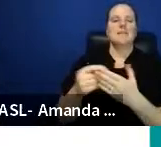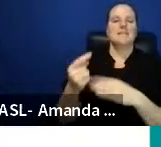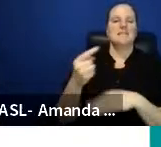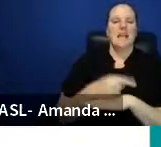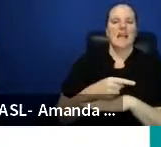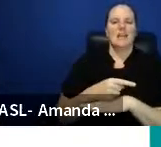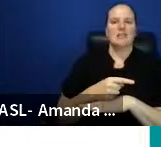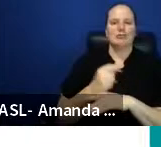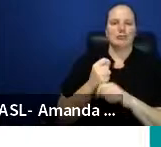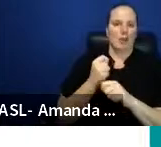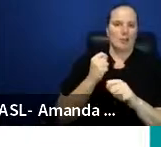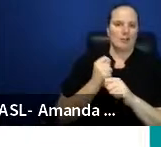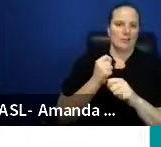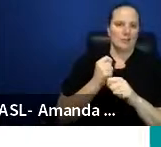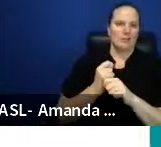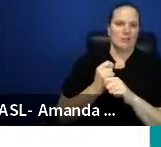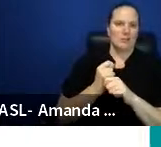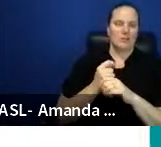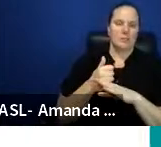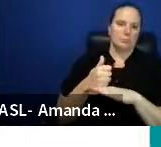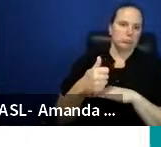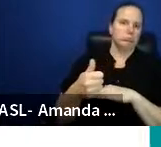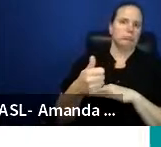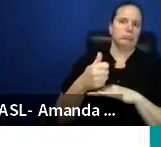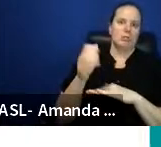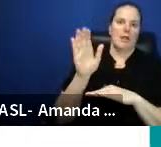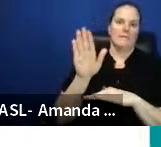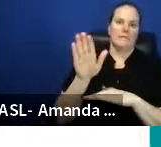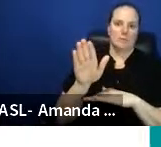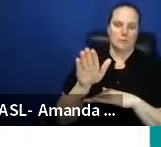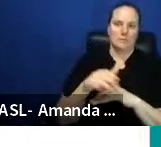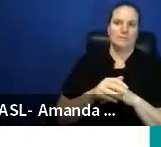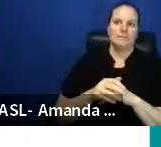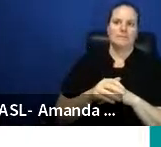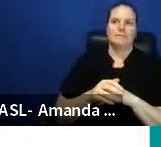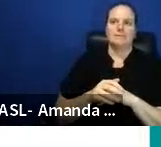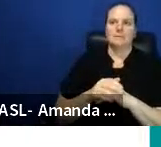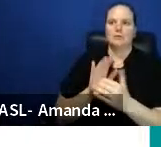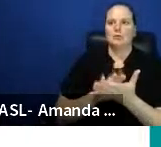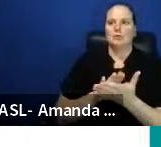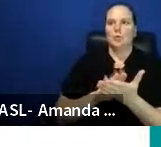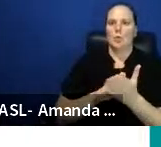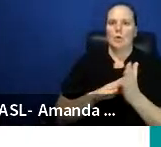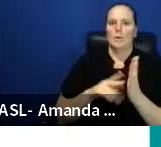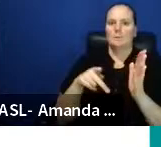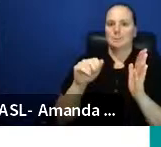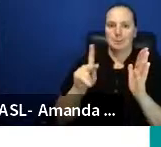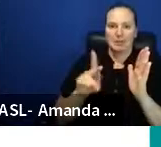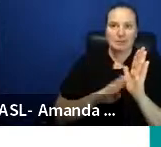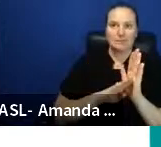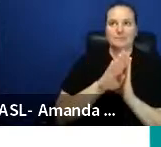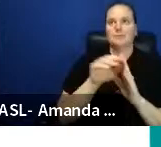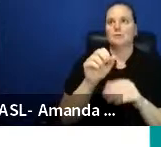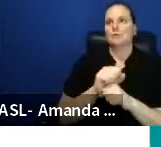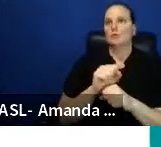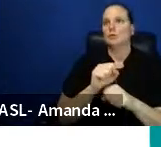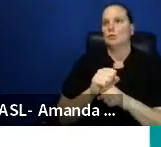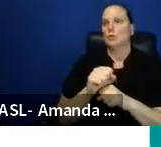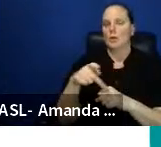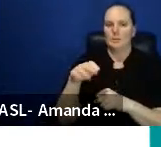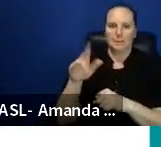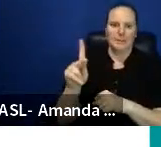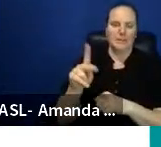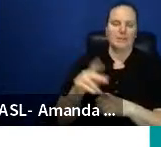of truck kind of starting into your transition. Then the afternoon, you have kind of school peak, you have work peak, you have kind